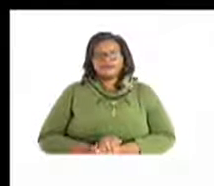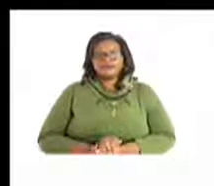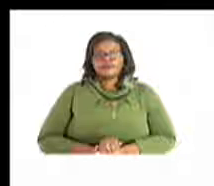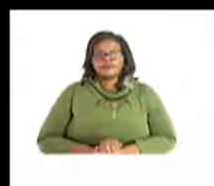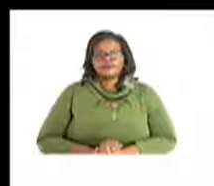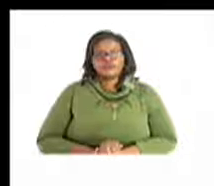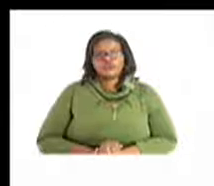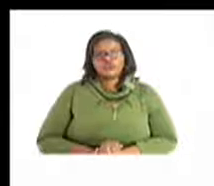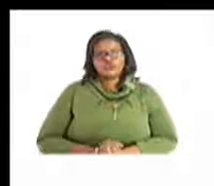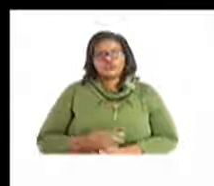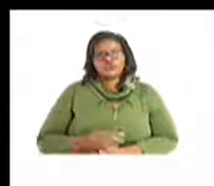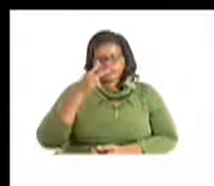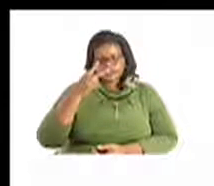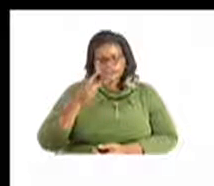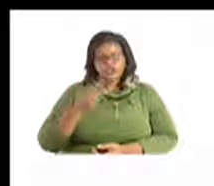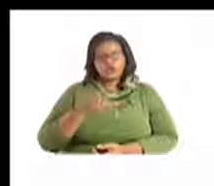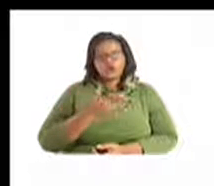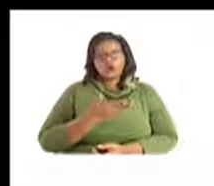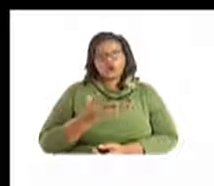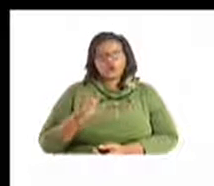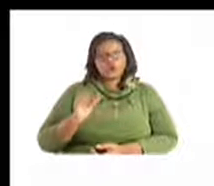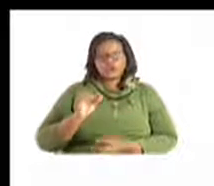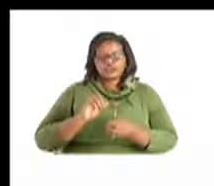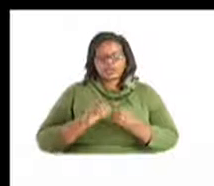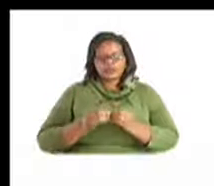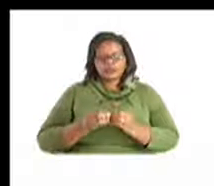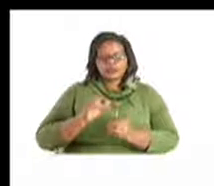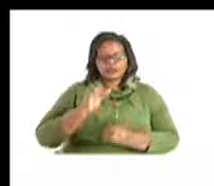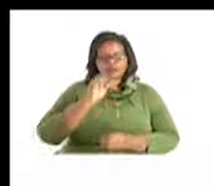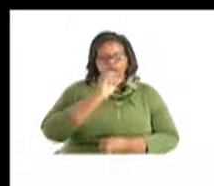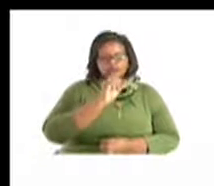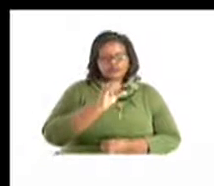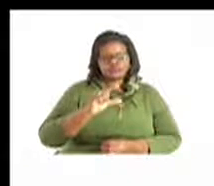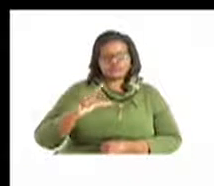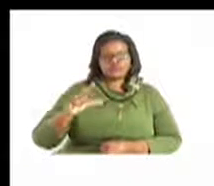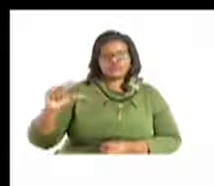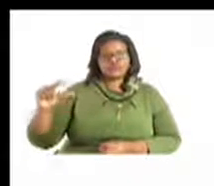going up. Then the last one is